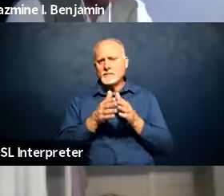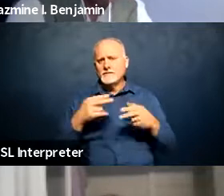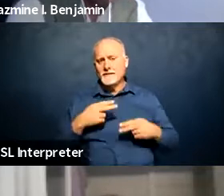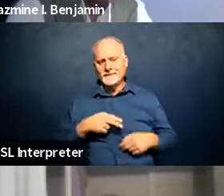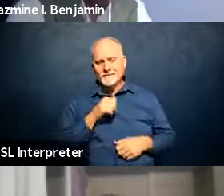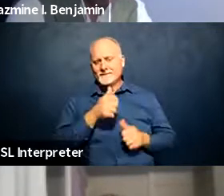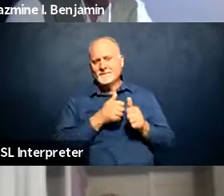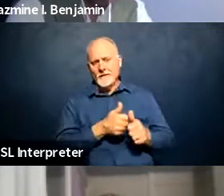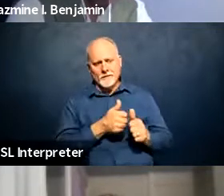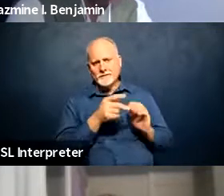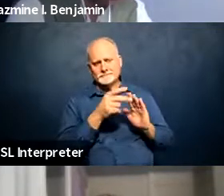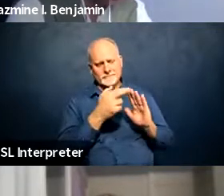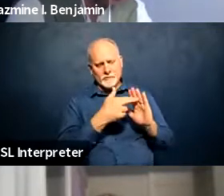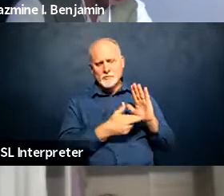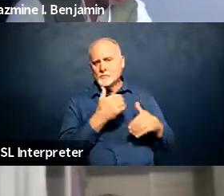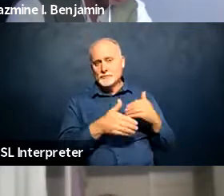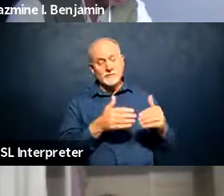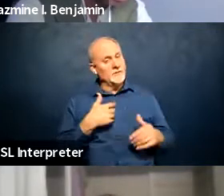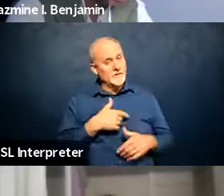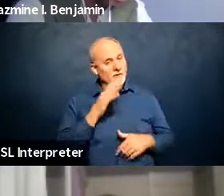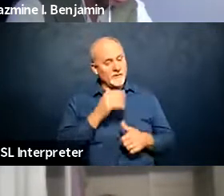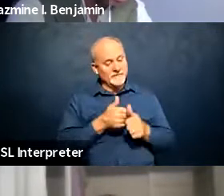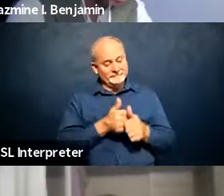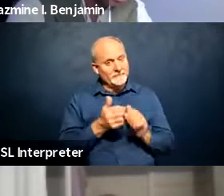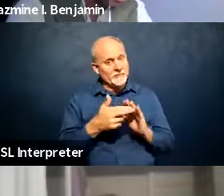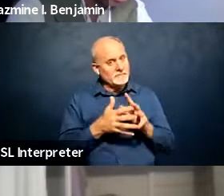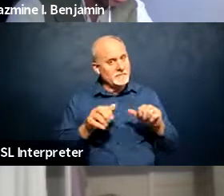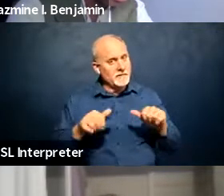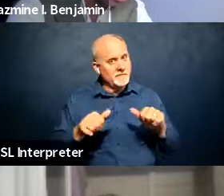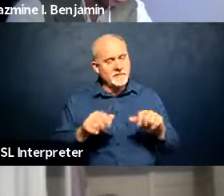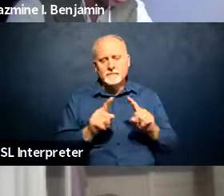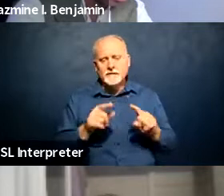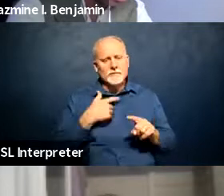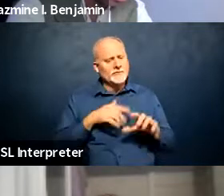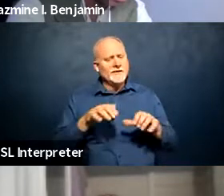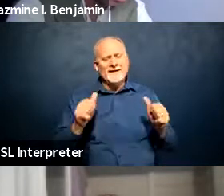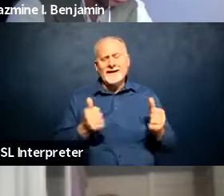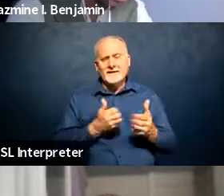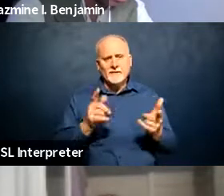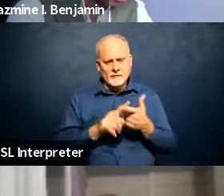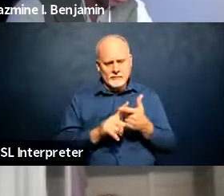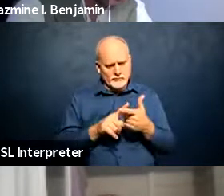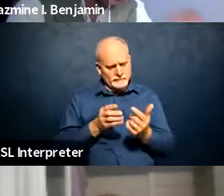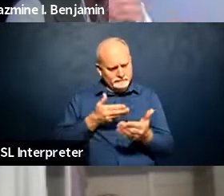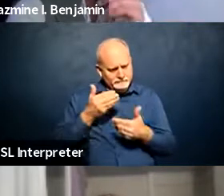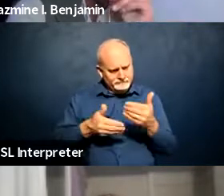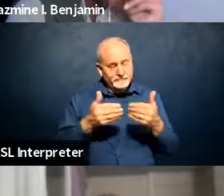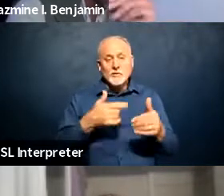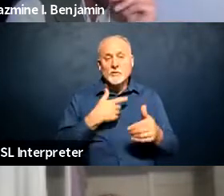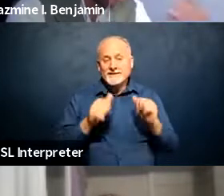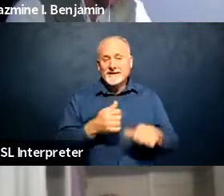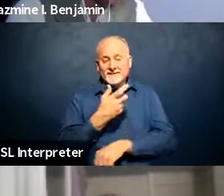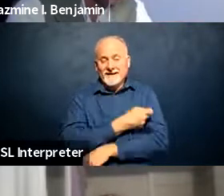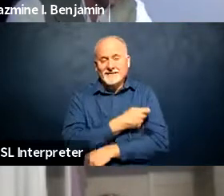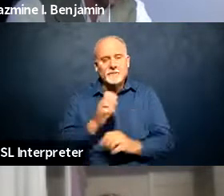going to try to adhere to those rules as much as we can, but we're going to do all we can to be efficient. We can vaccinate over